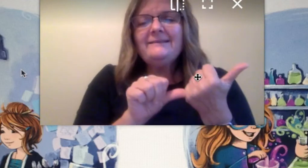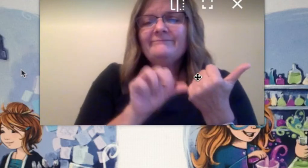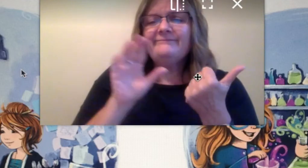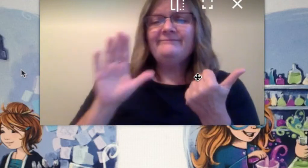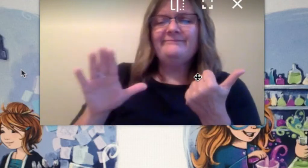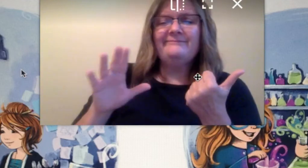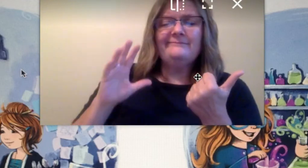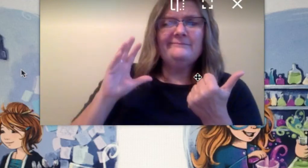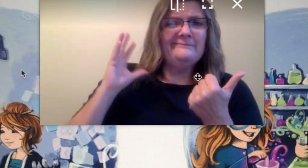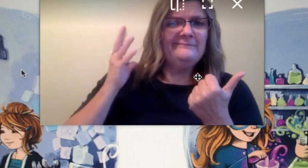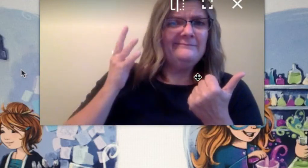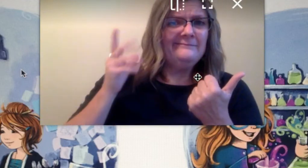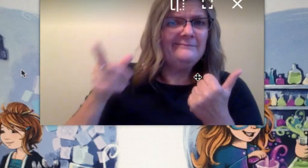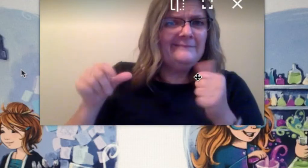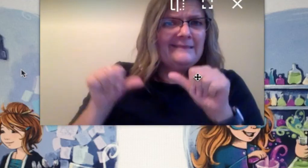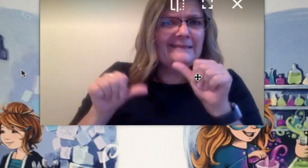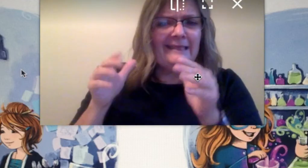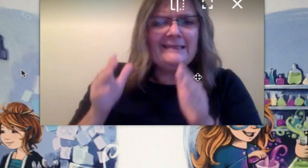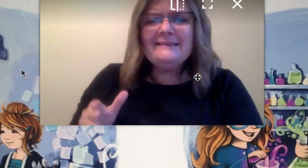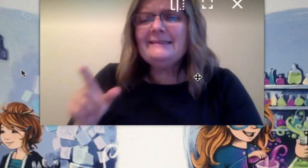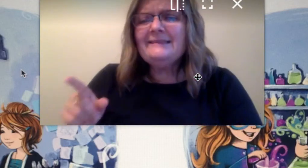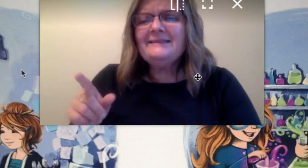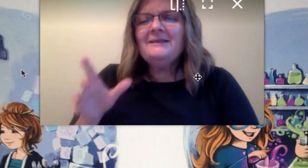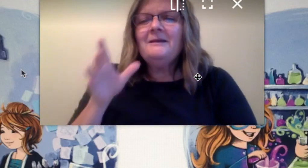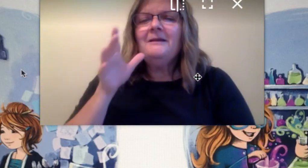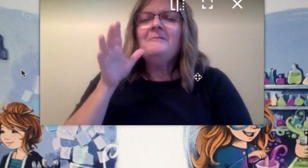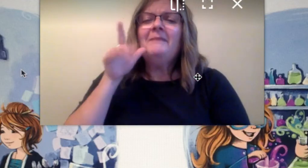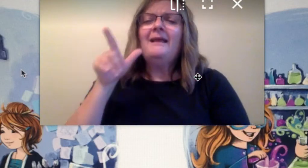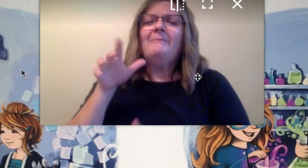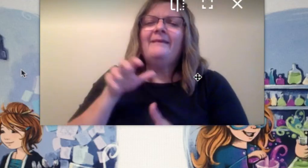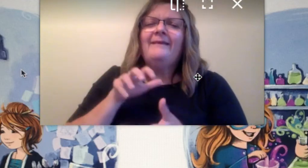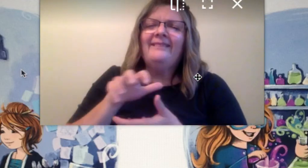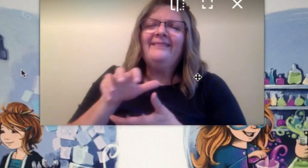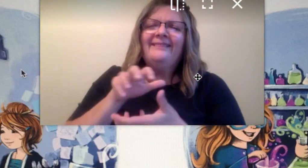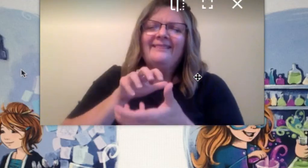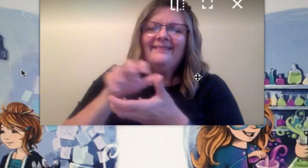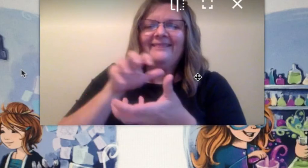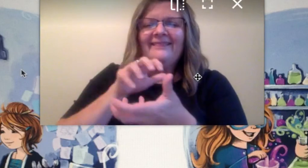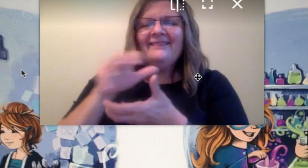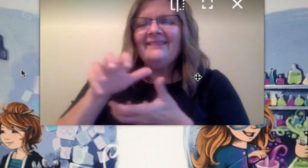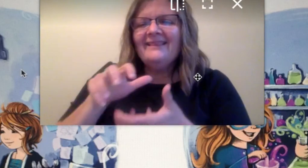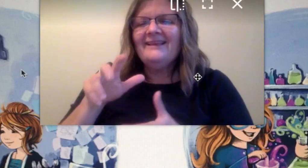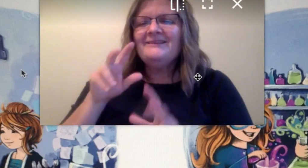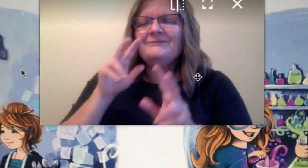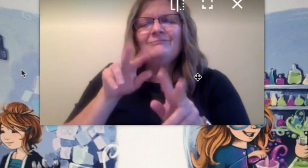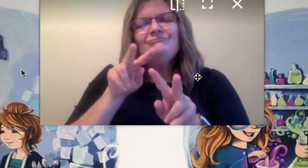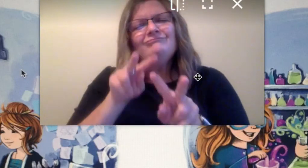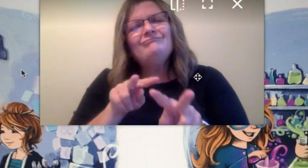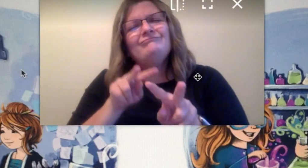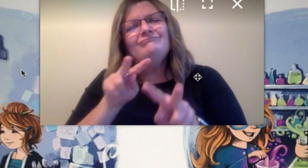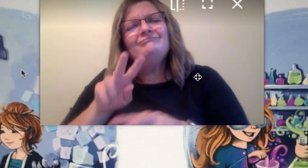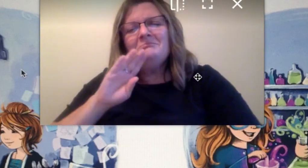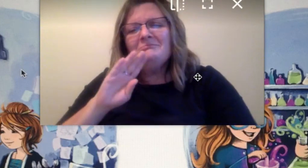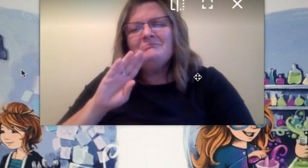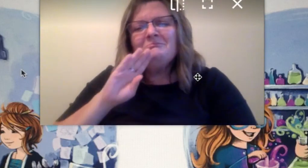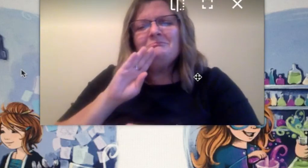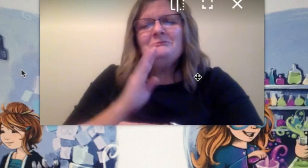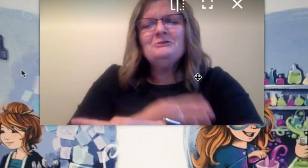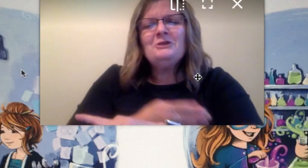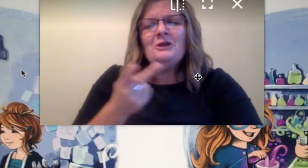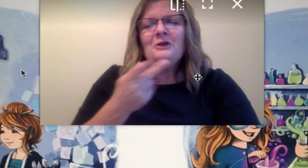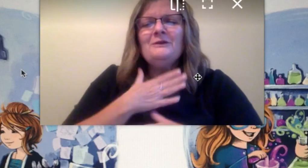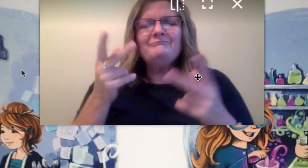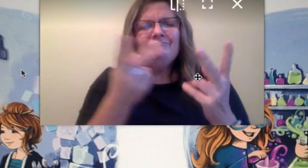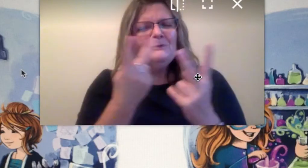weekly experiments. Mom laughed in delight as she watched the sisters hopping around the room.